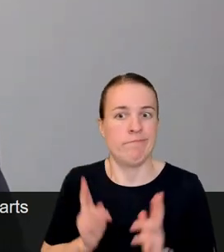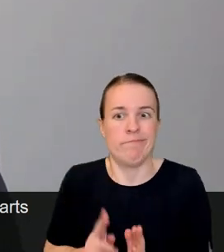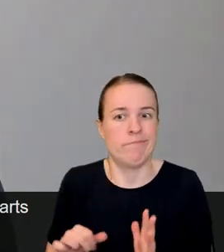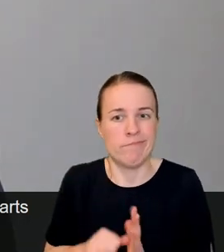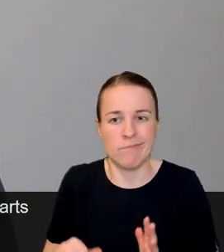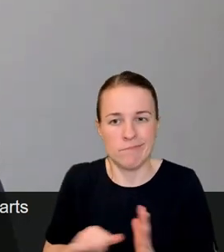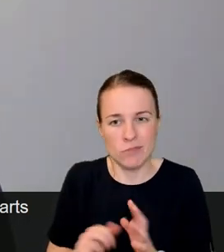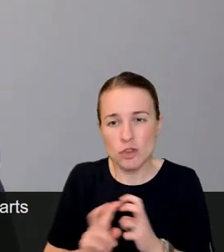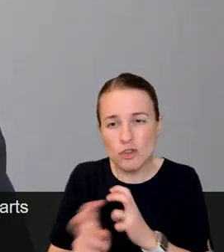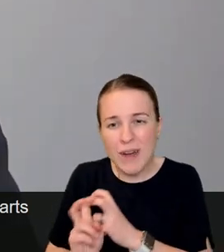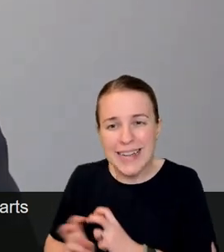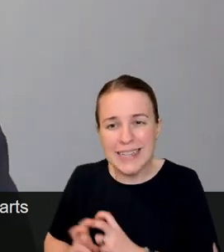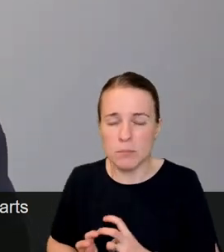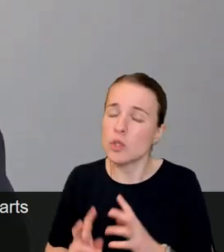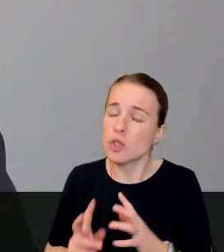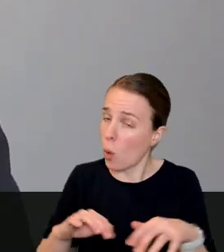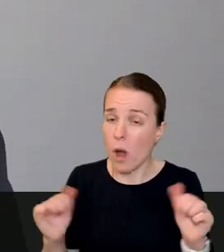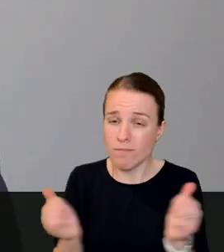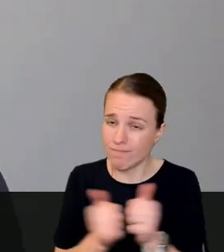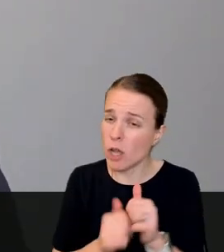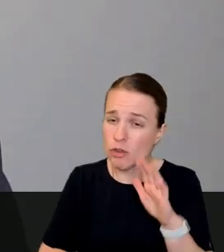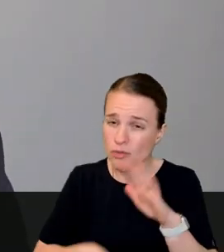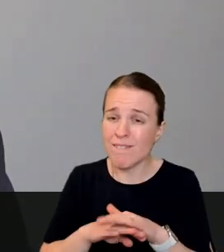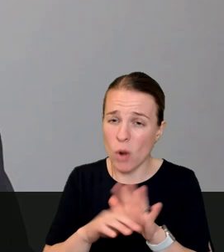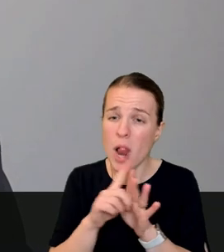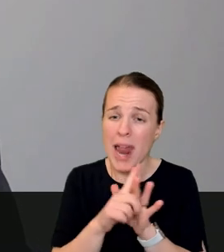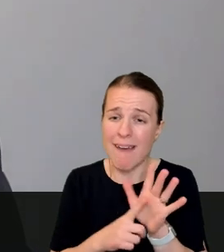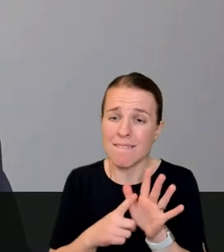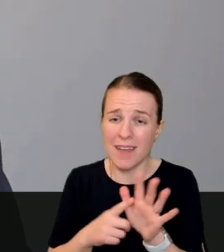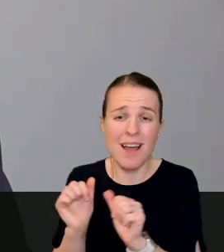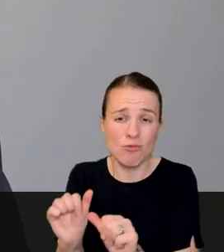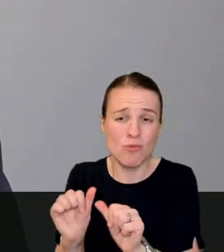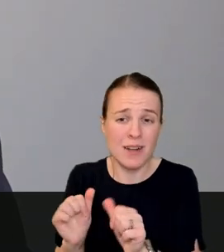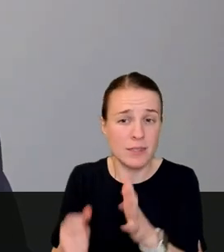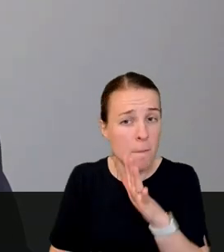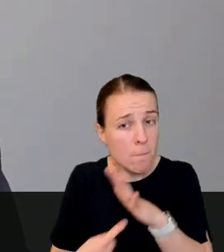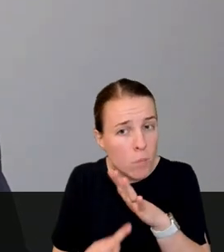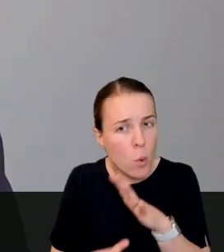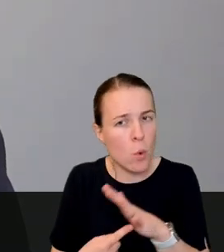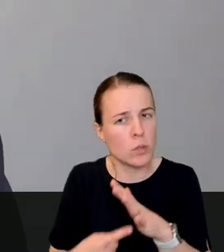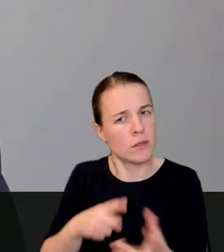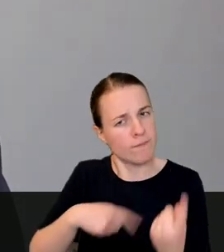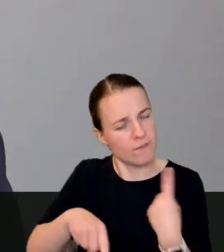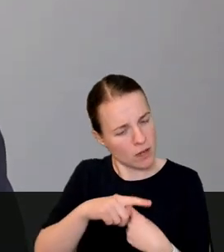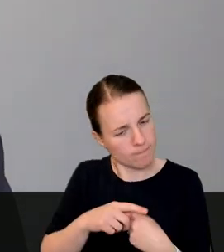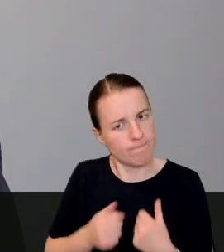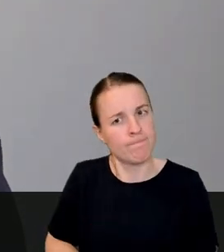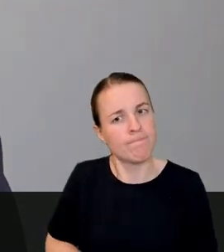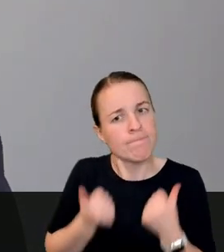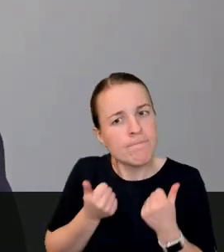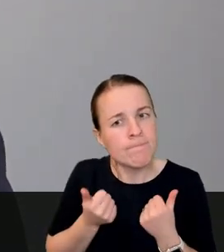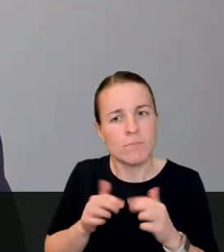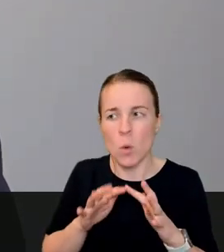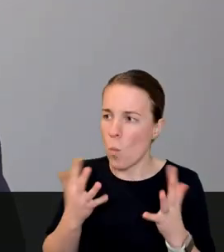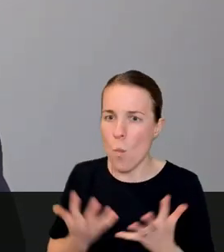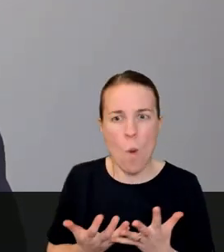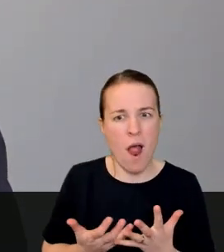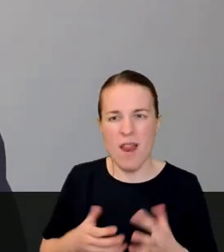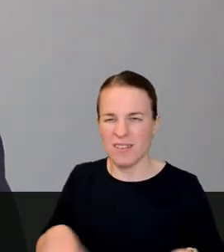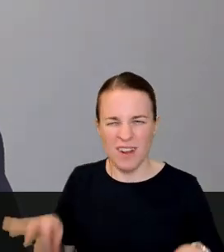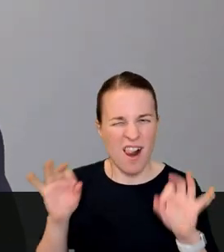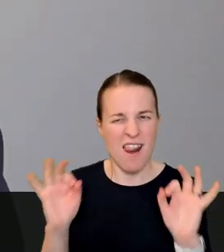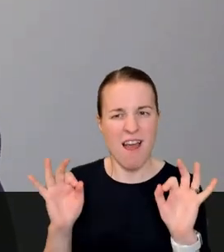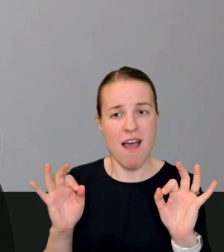And so I agree with you completely about the importance of us having a good world-class transport